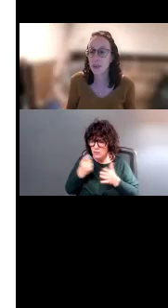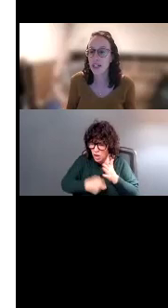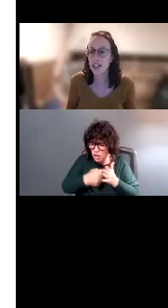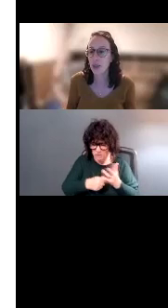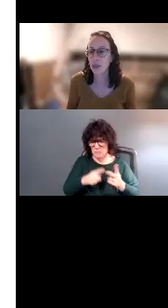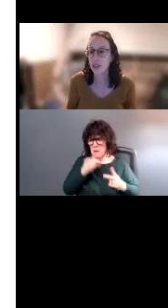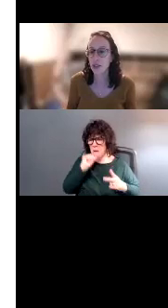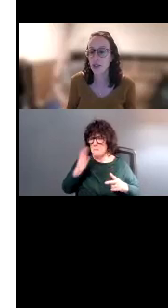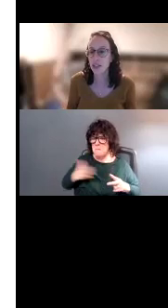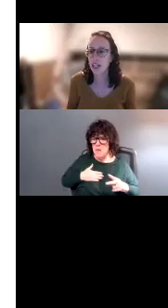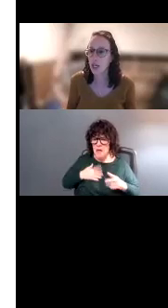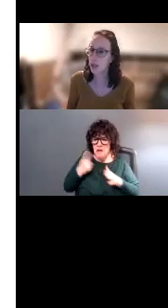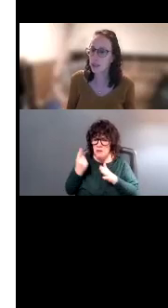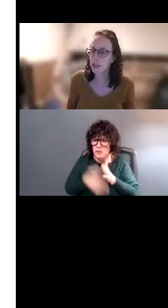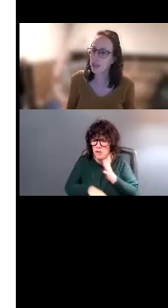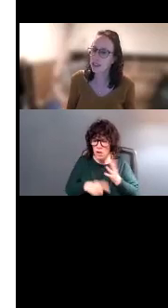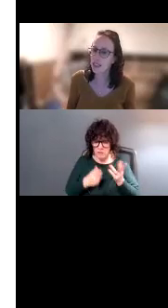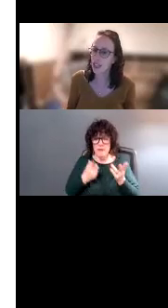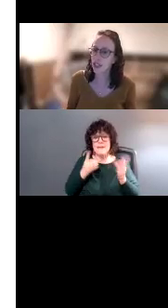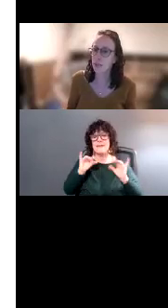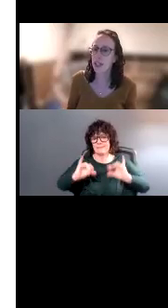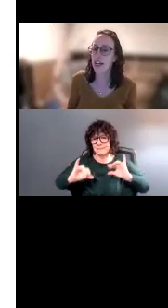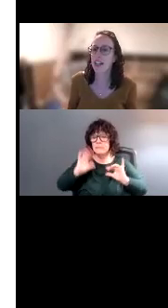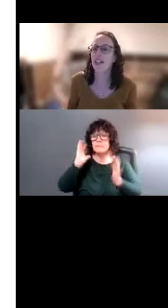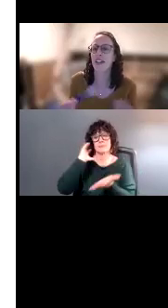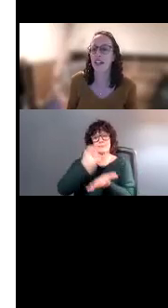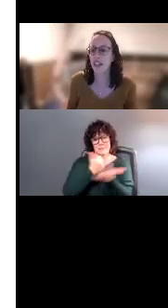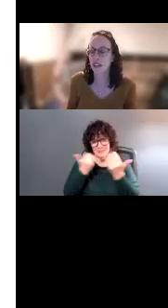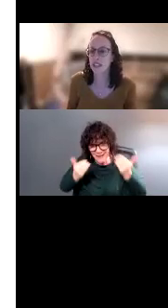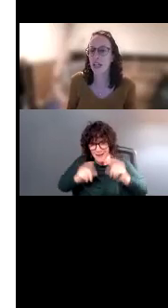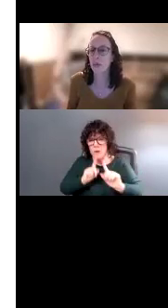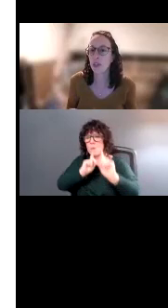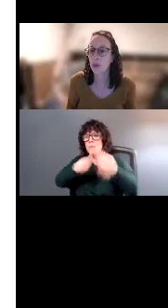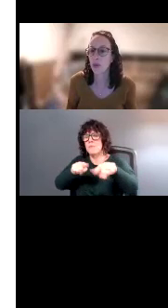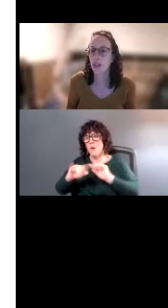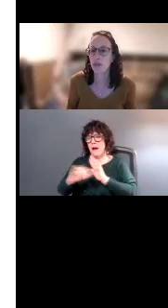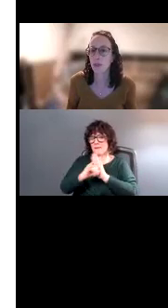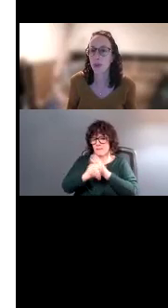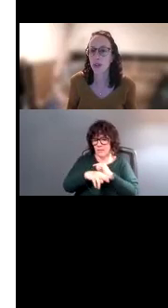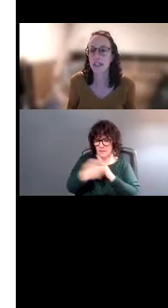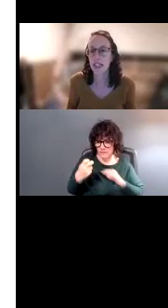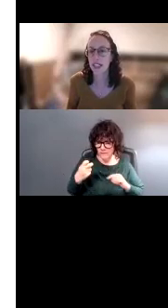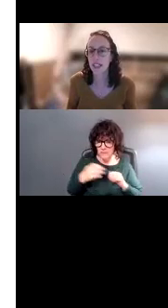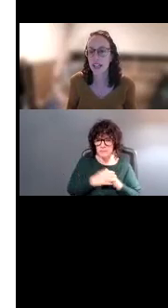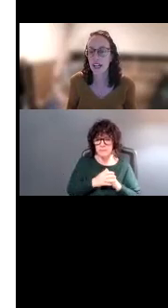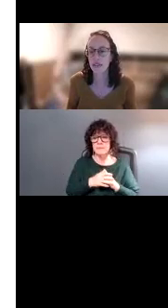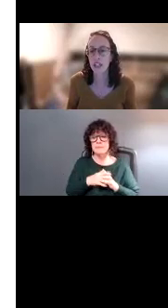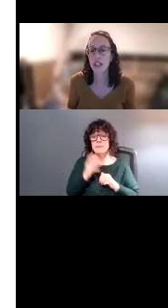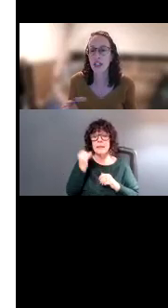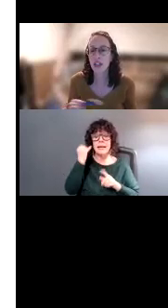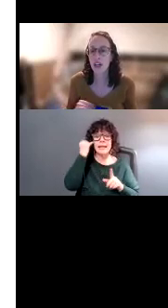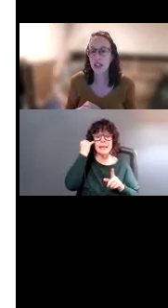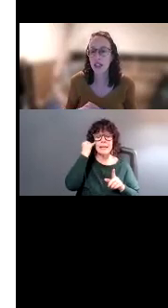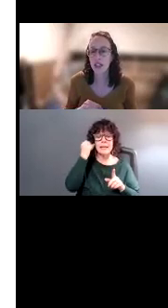for FEMA and you were told, oh, someone else has already applied, another time when you would want to report identity